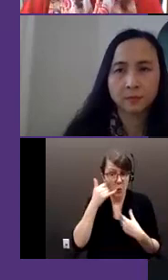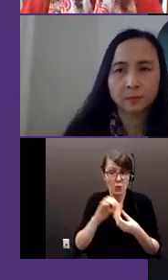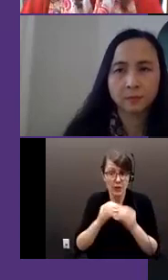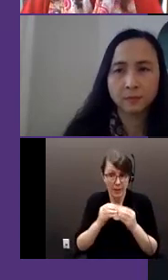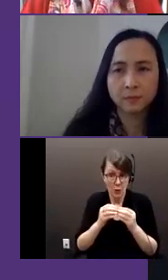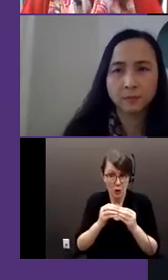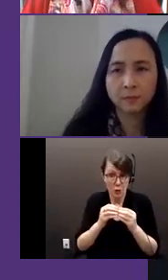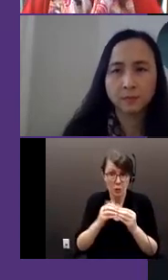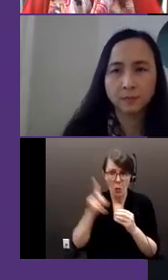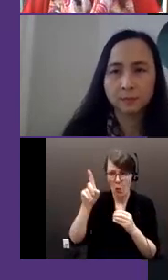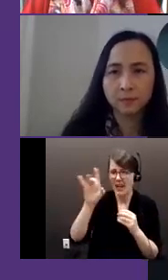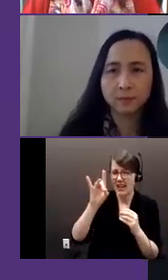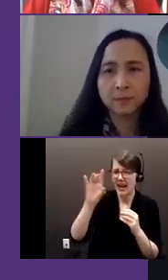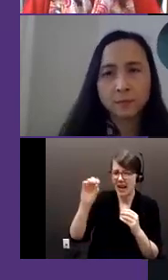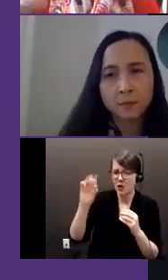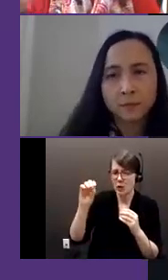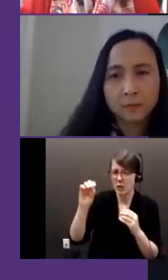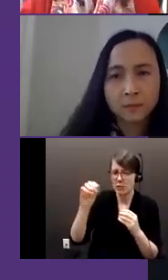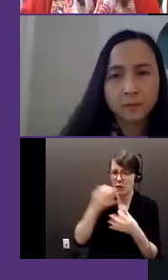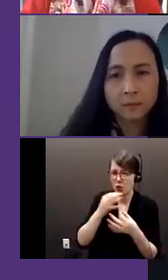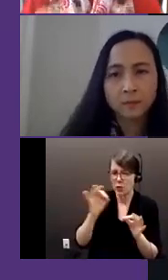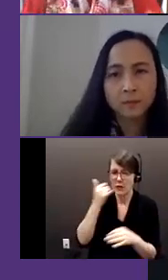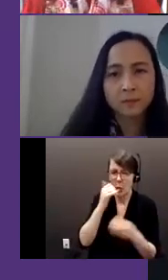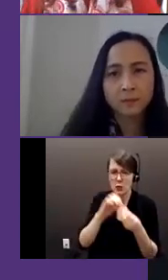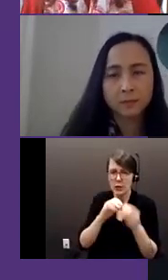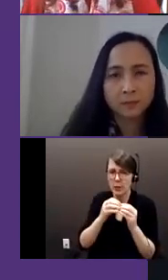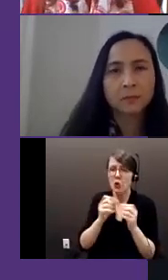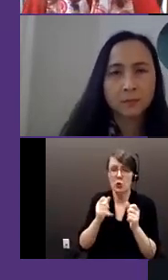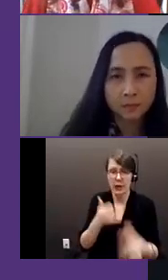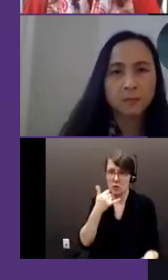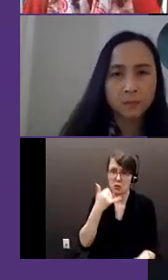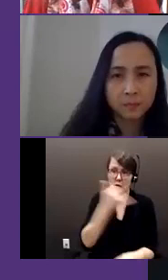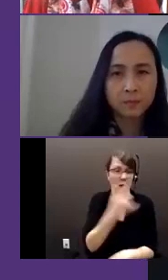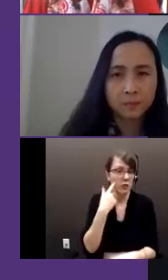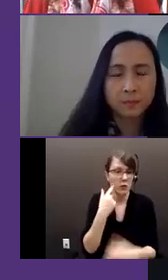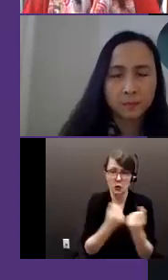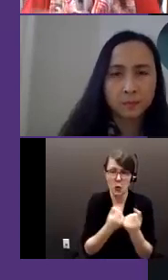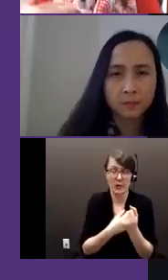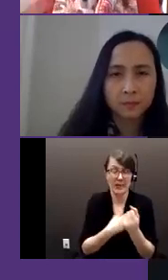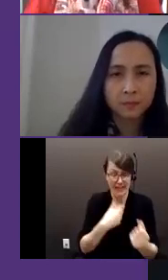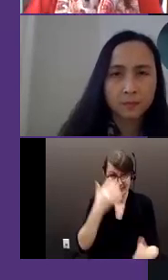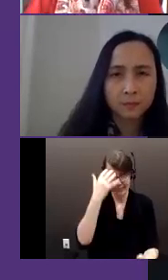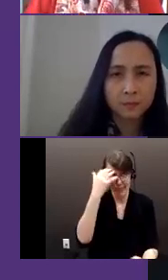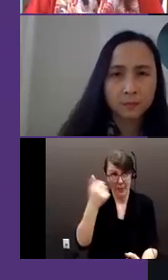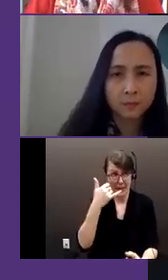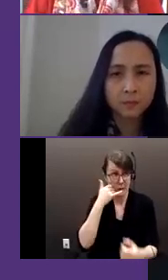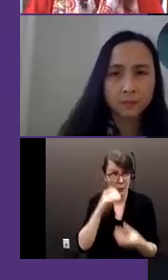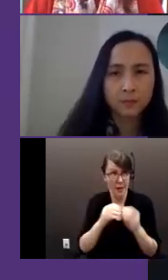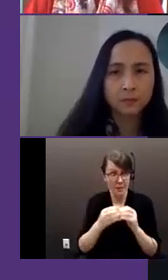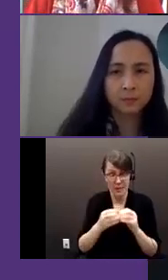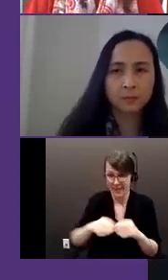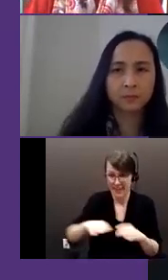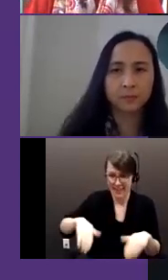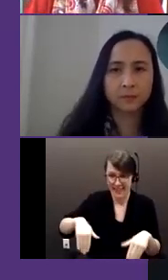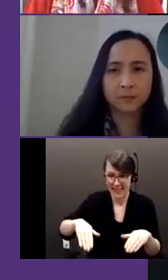support line through Family Services. I'm so sorry, I don't know the number offhand. You could probably go to Family